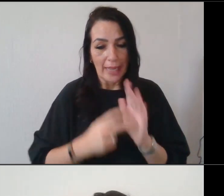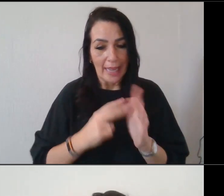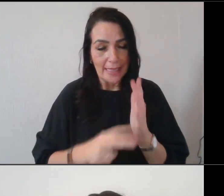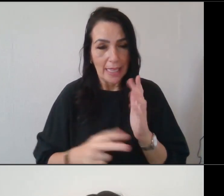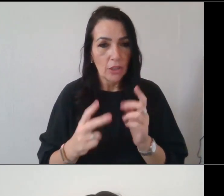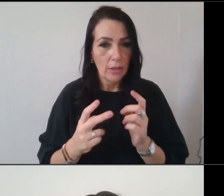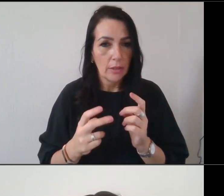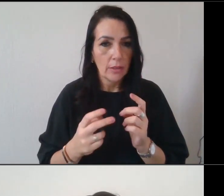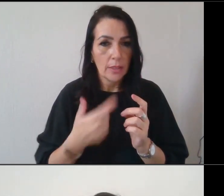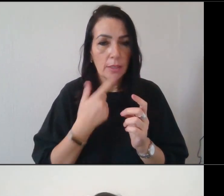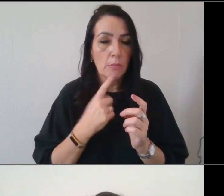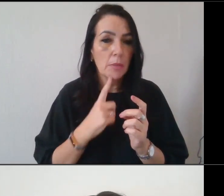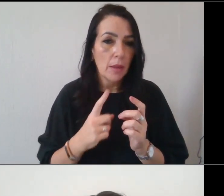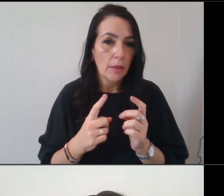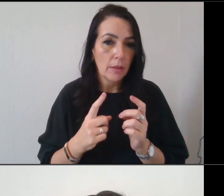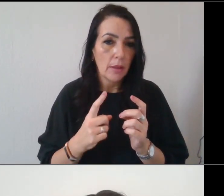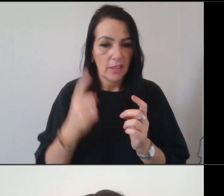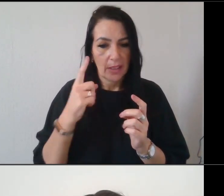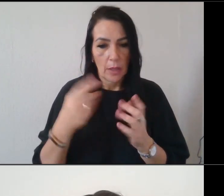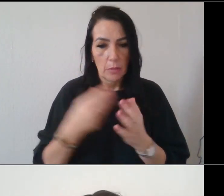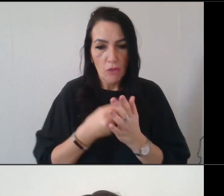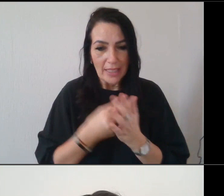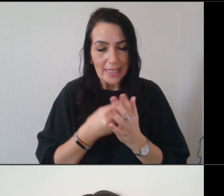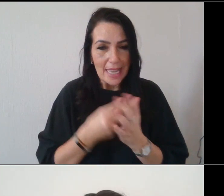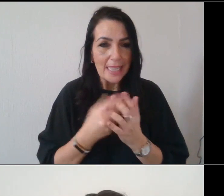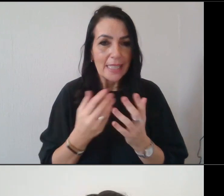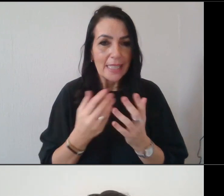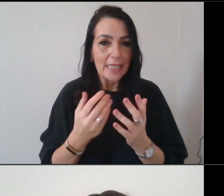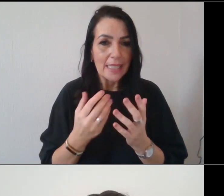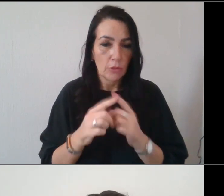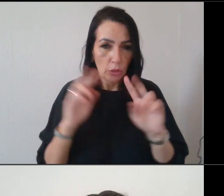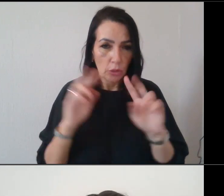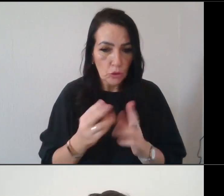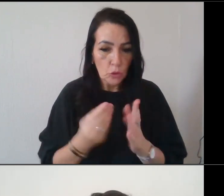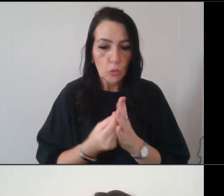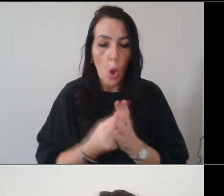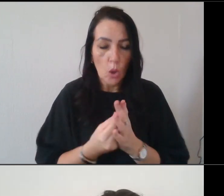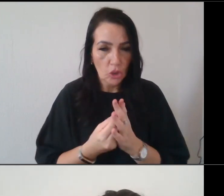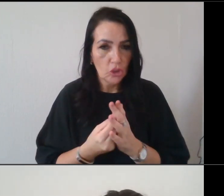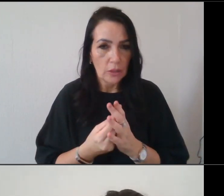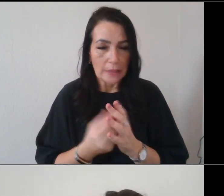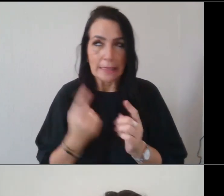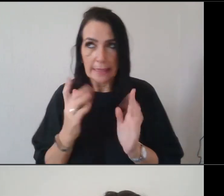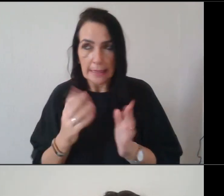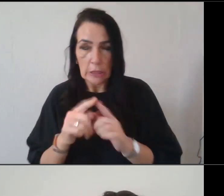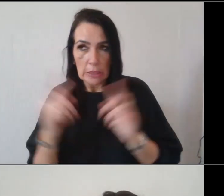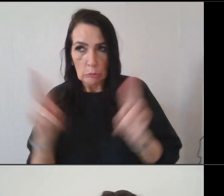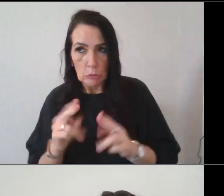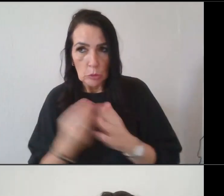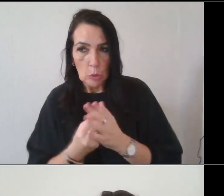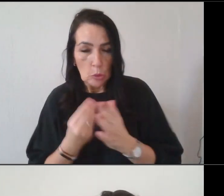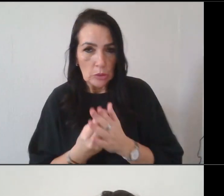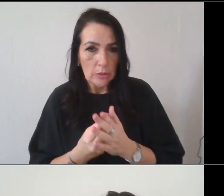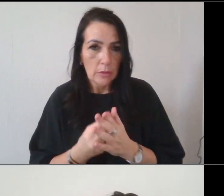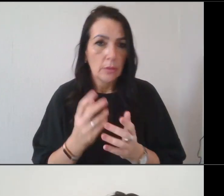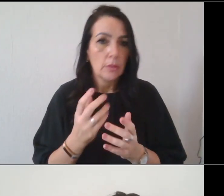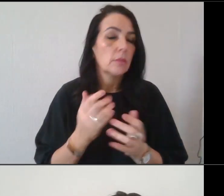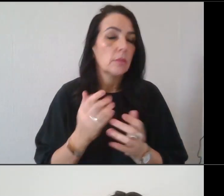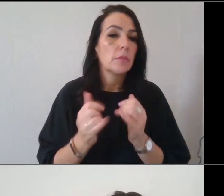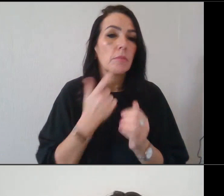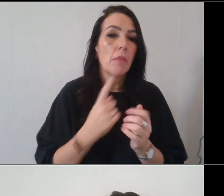people are driven by prices, like they're quite motivated by reducing costs in the business. Some people might be extremely motivated